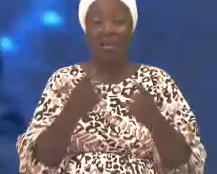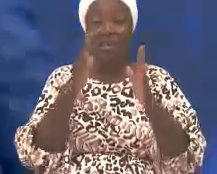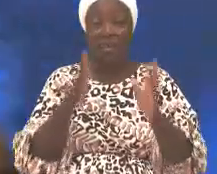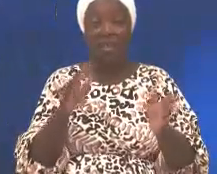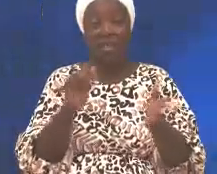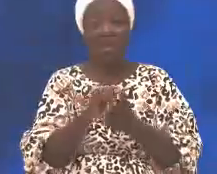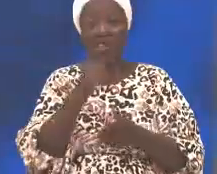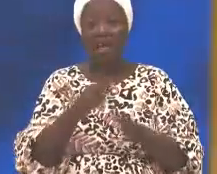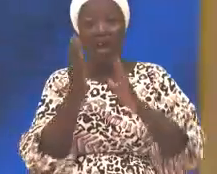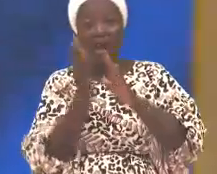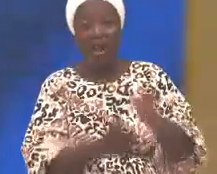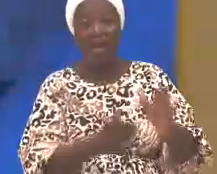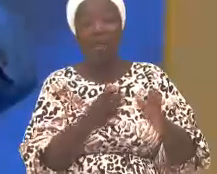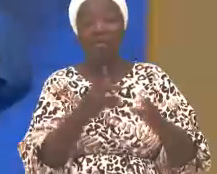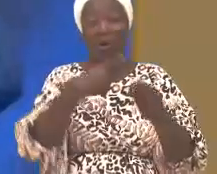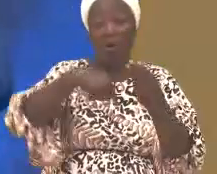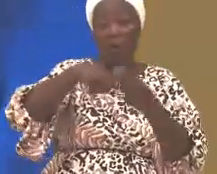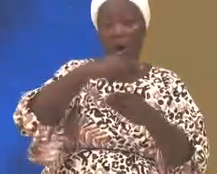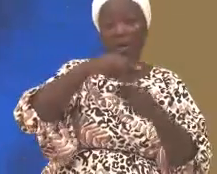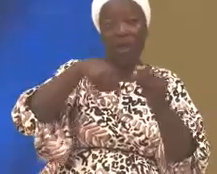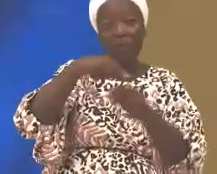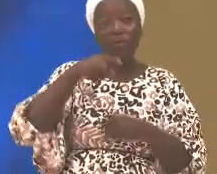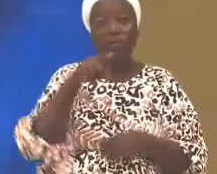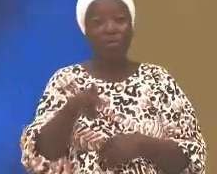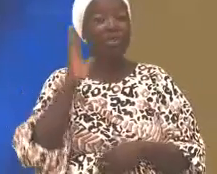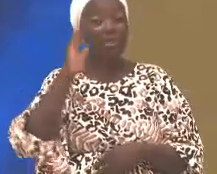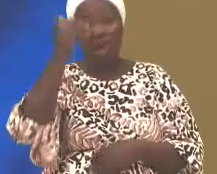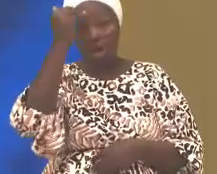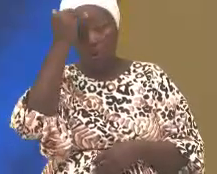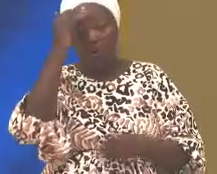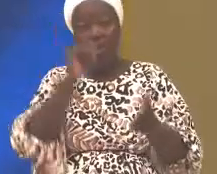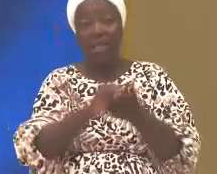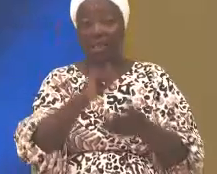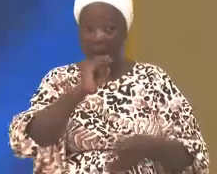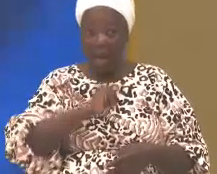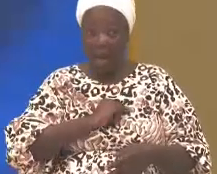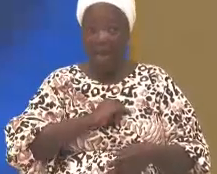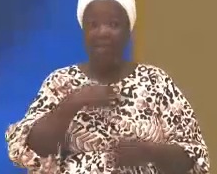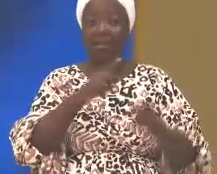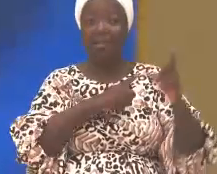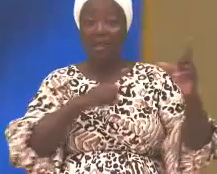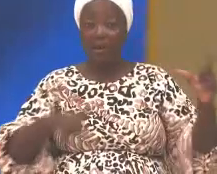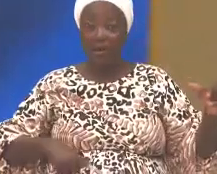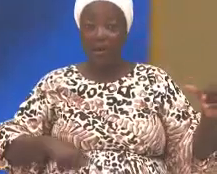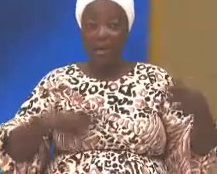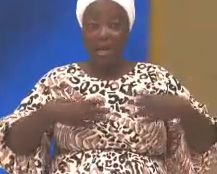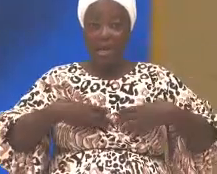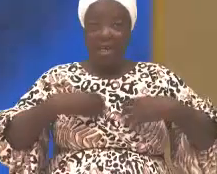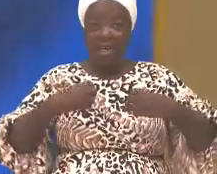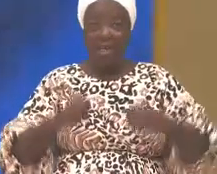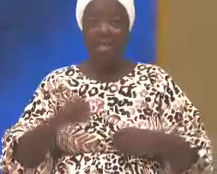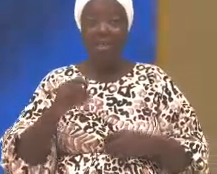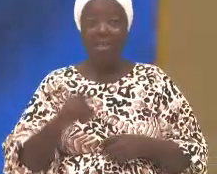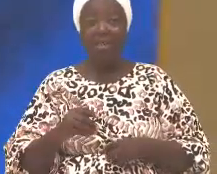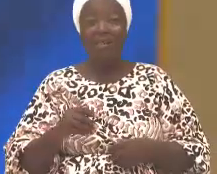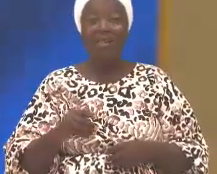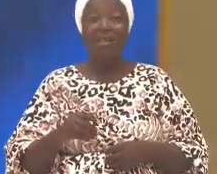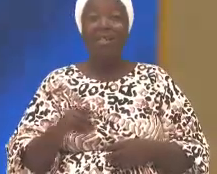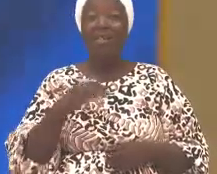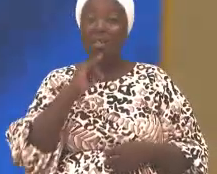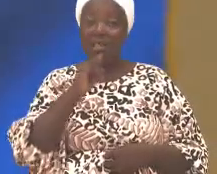round about you shall know that I, the Lord, build the ruined places